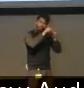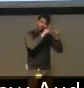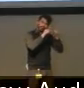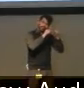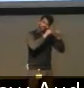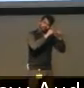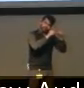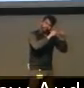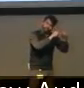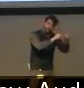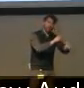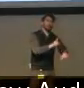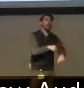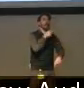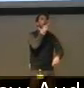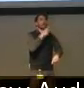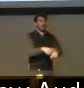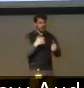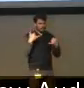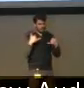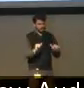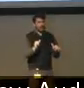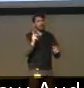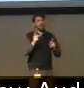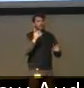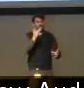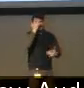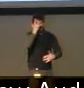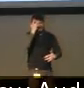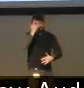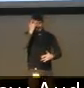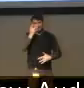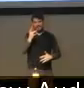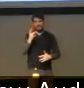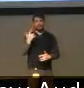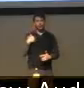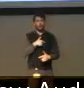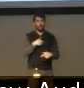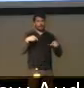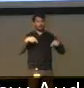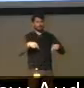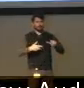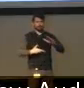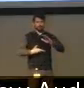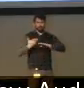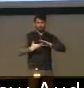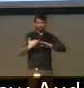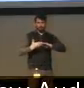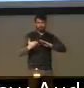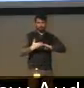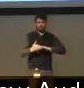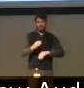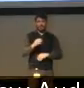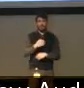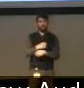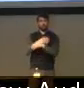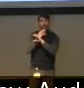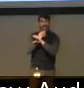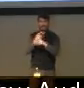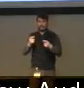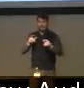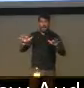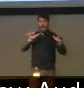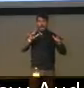think about how to stay in this operational mode and start to move a little bit out of continual crisis management mode so that